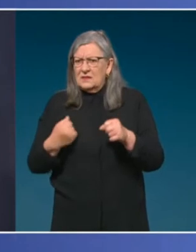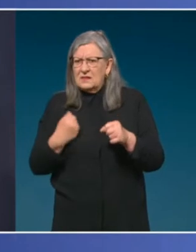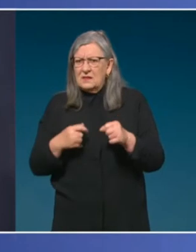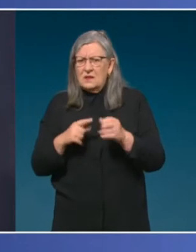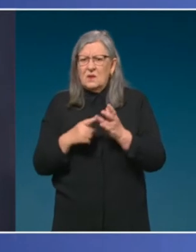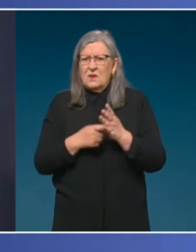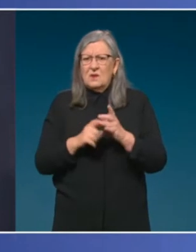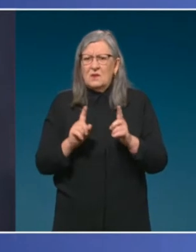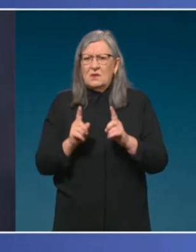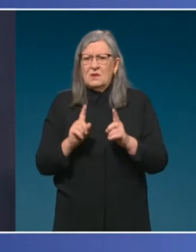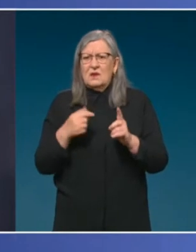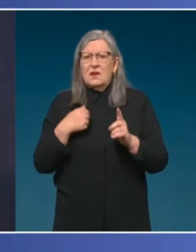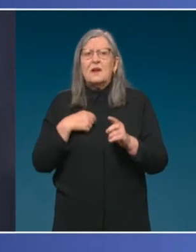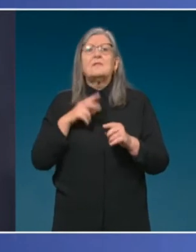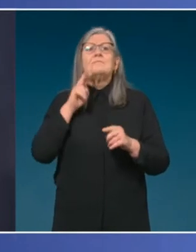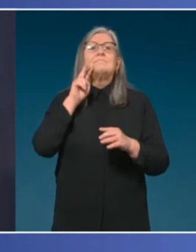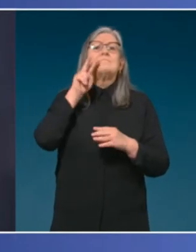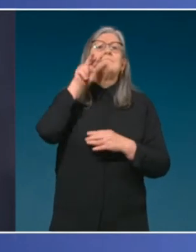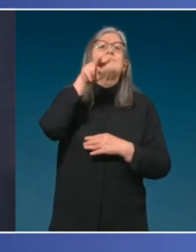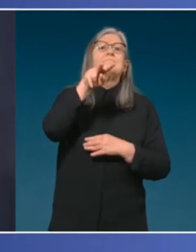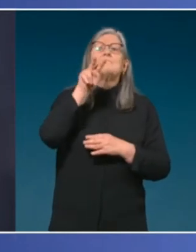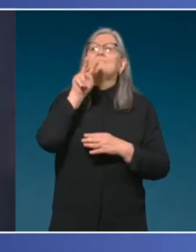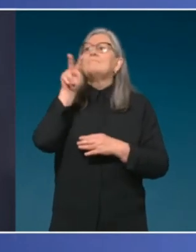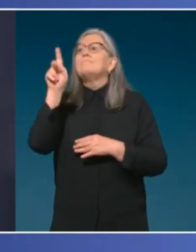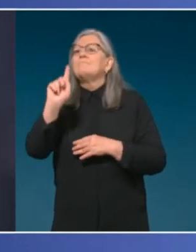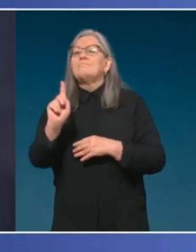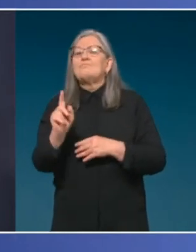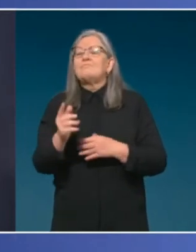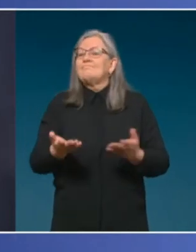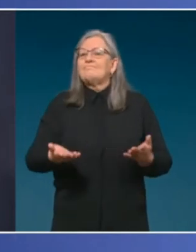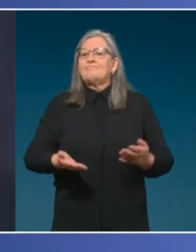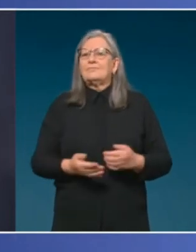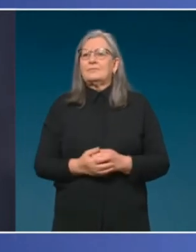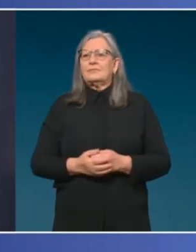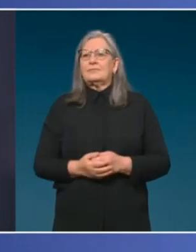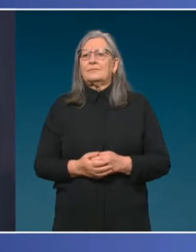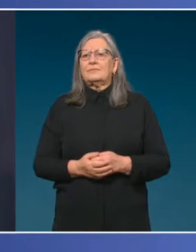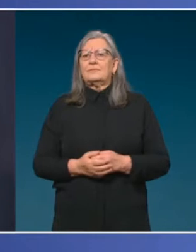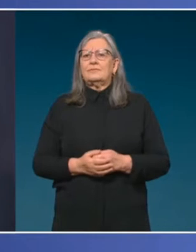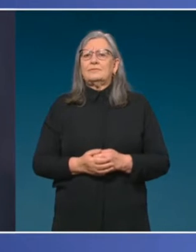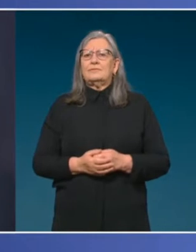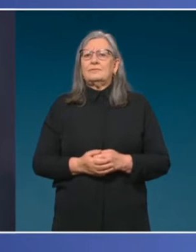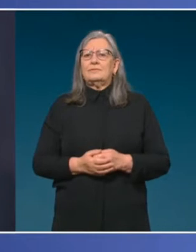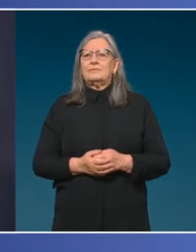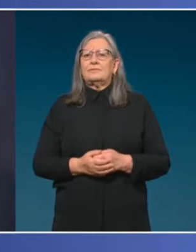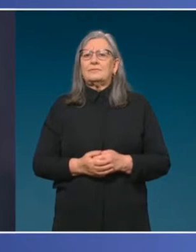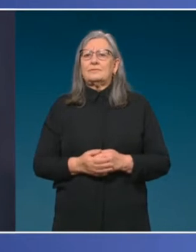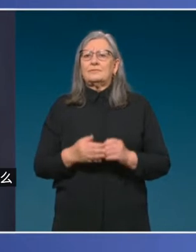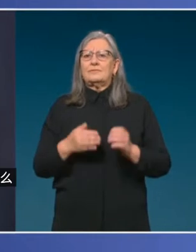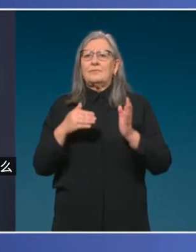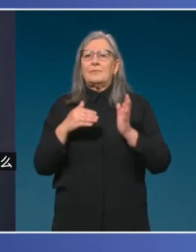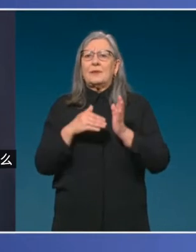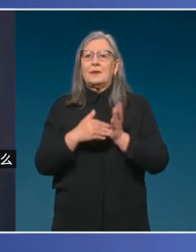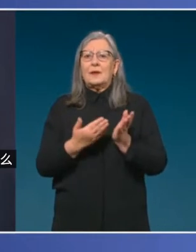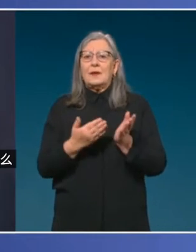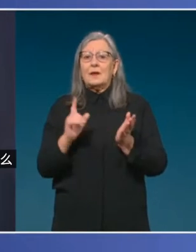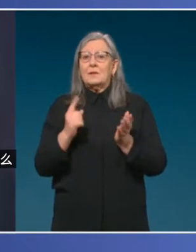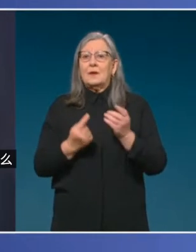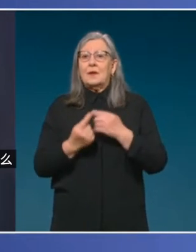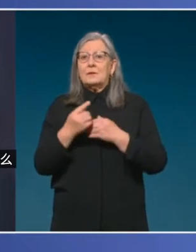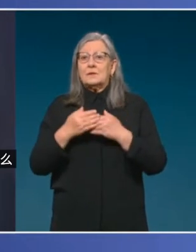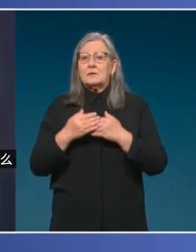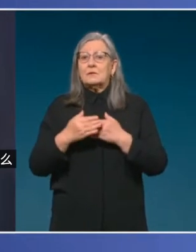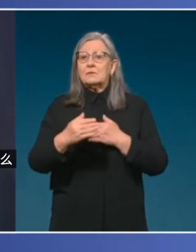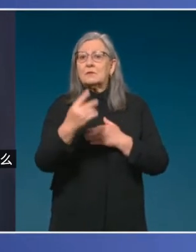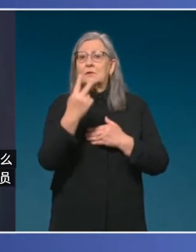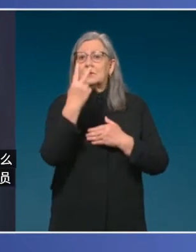that. In terms of beyond the border and what happens in the coming 2 weeks,